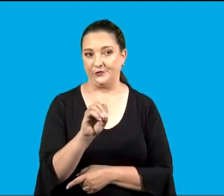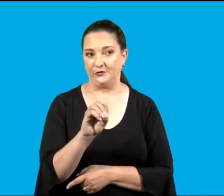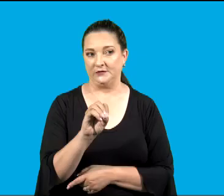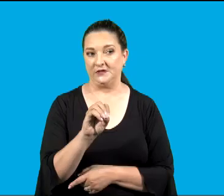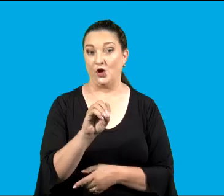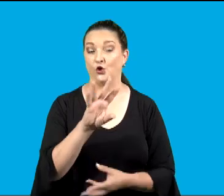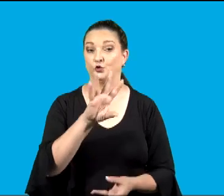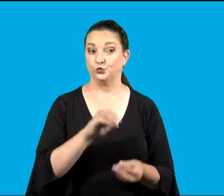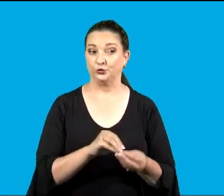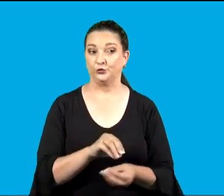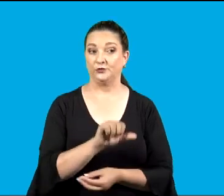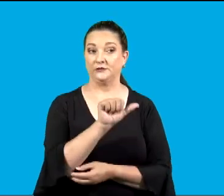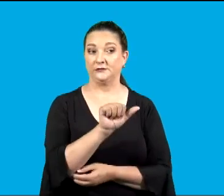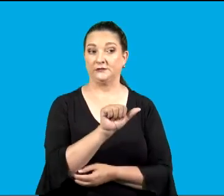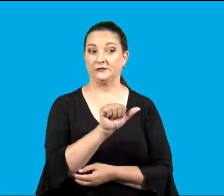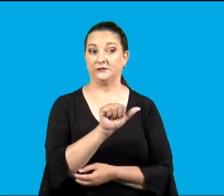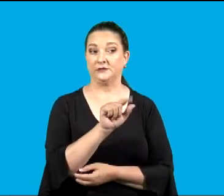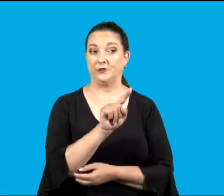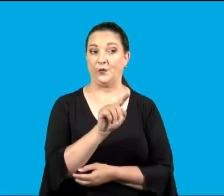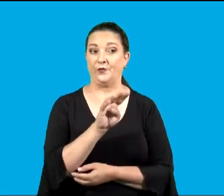4,840. The total will be